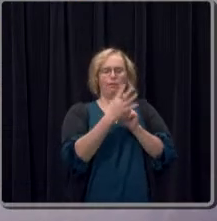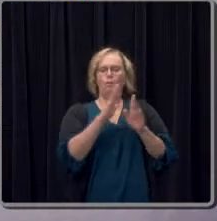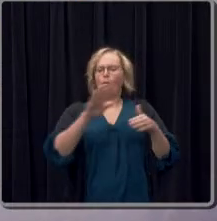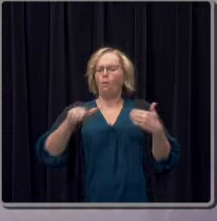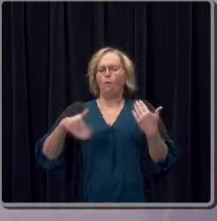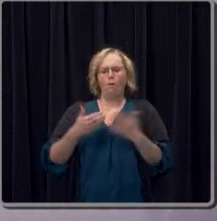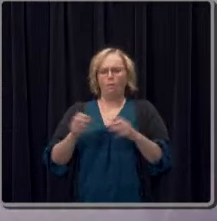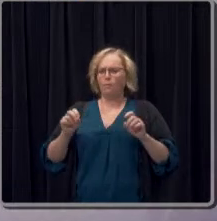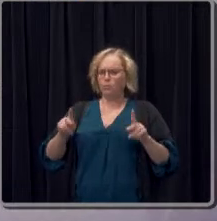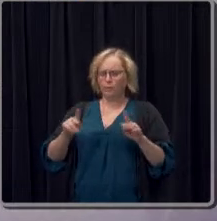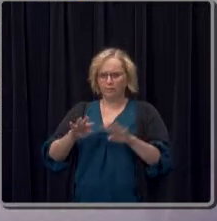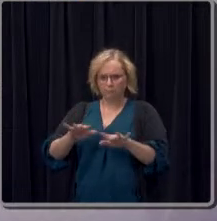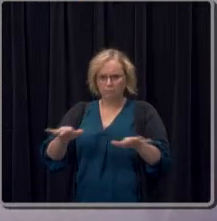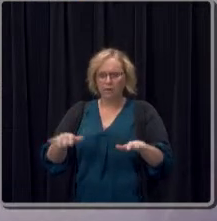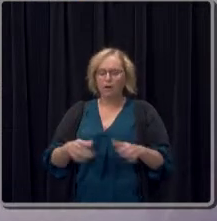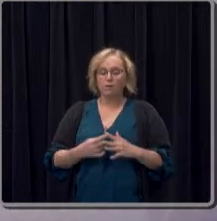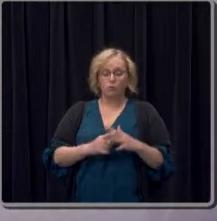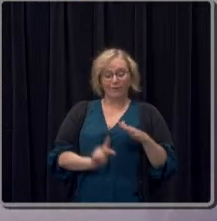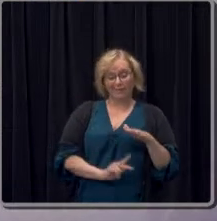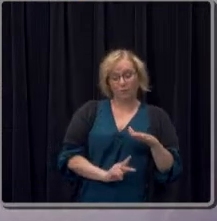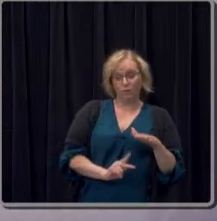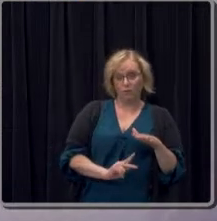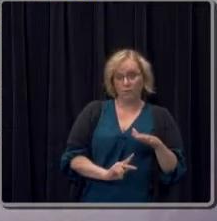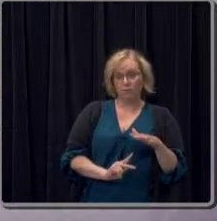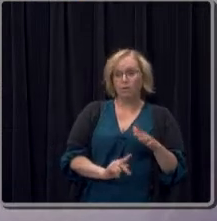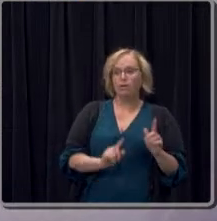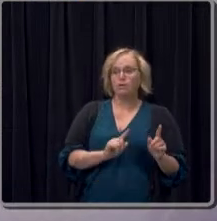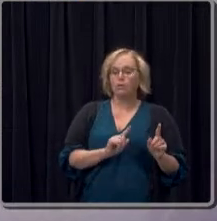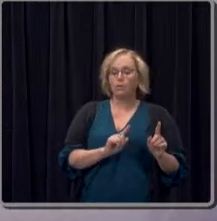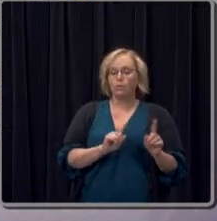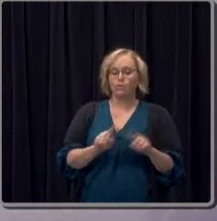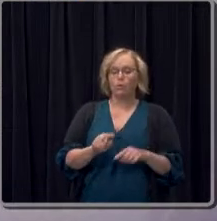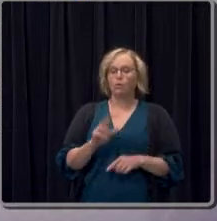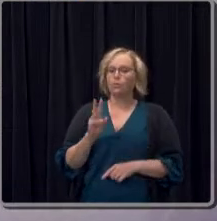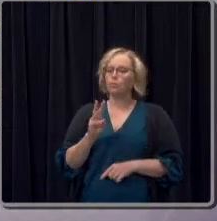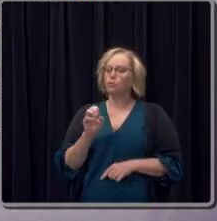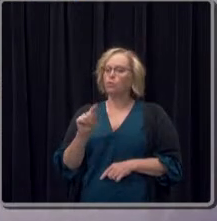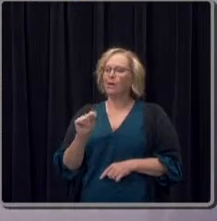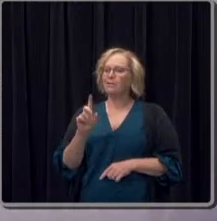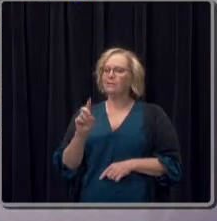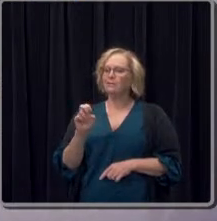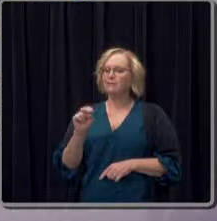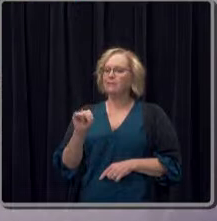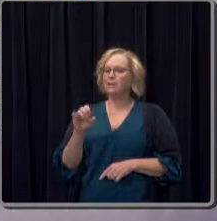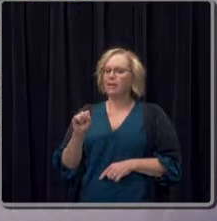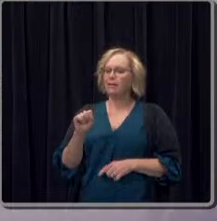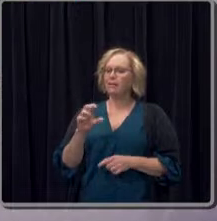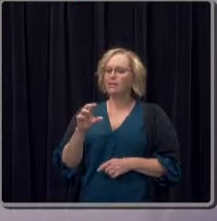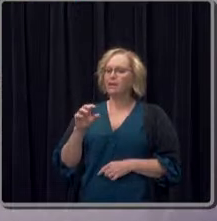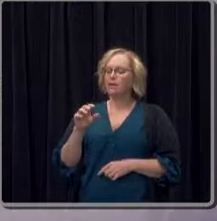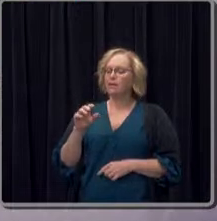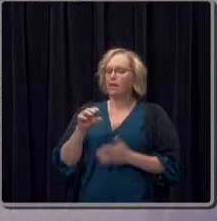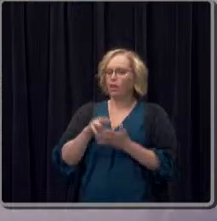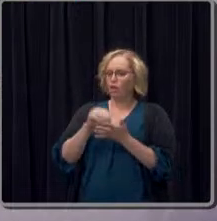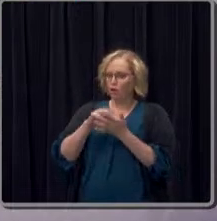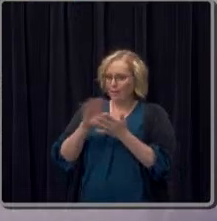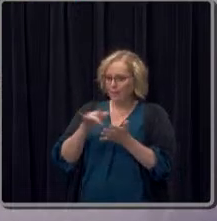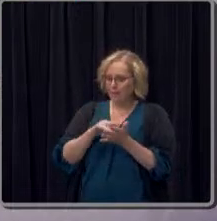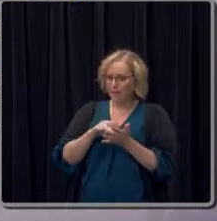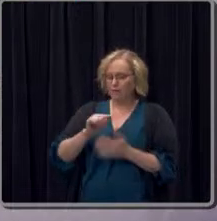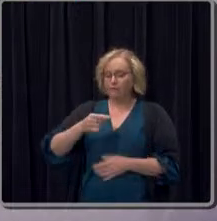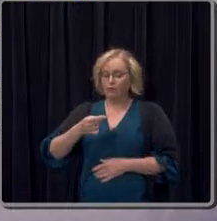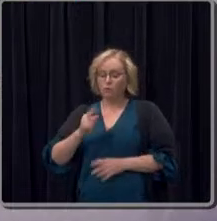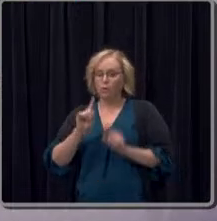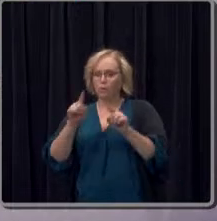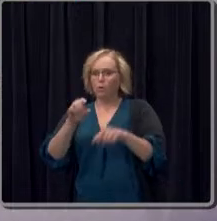them. So starting off in kindergarten, they go to West Dennis Learning Center. 1st grade goes to OATC. 2nd